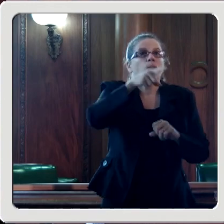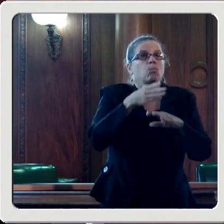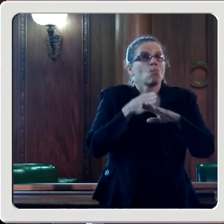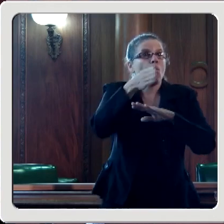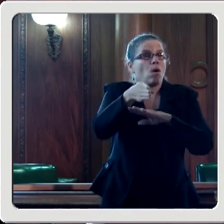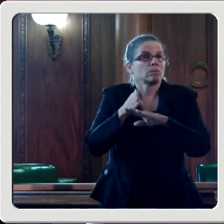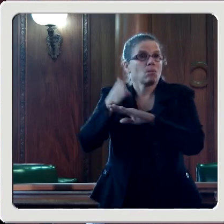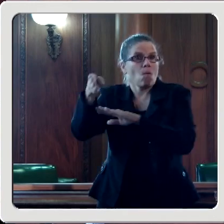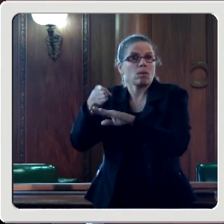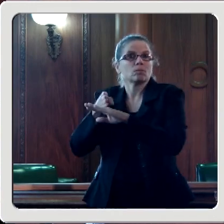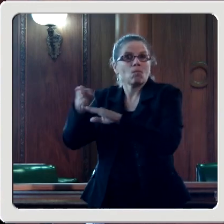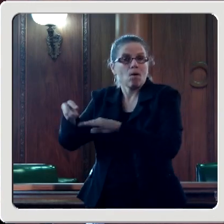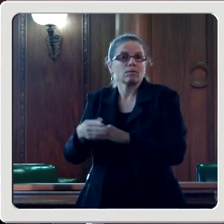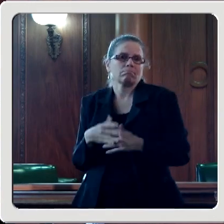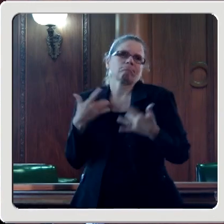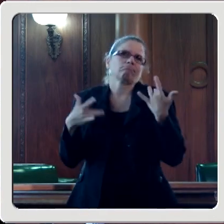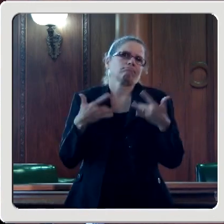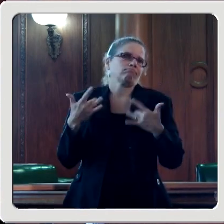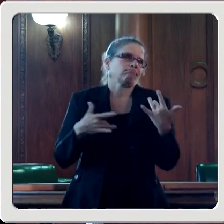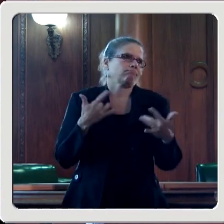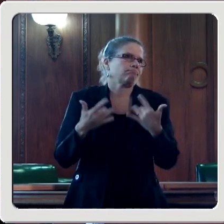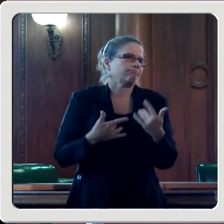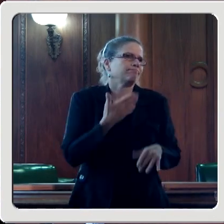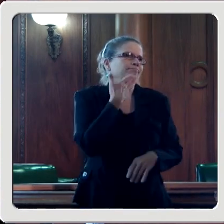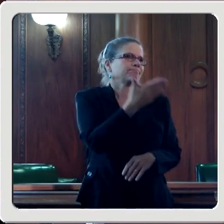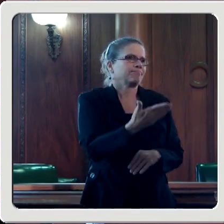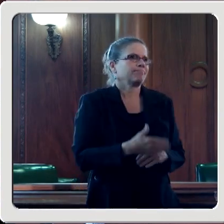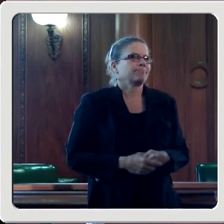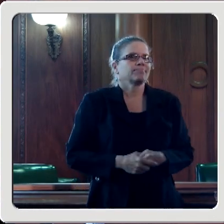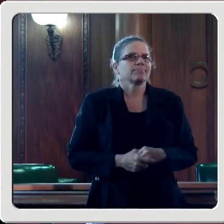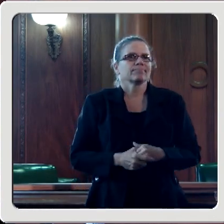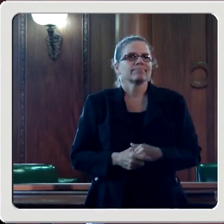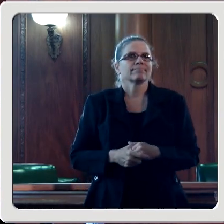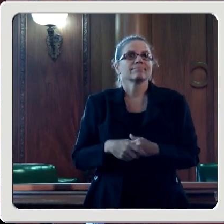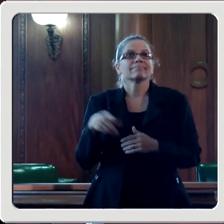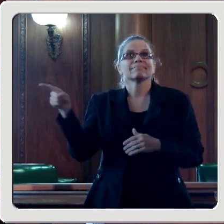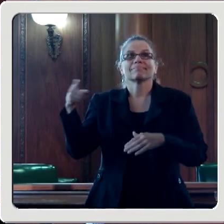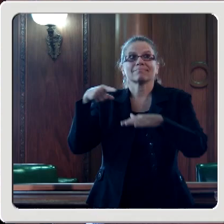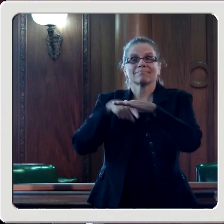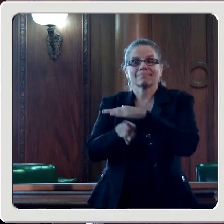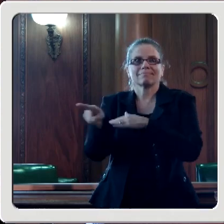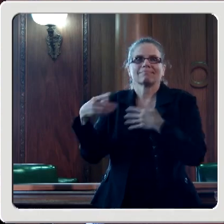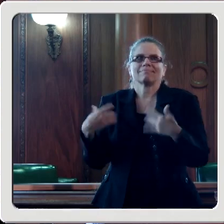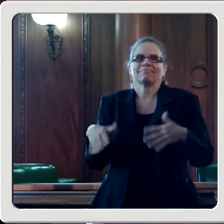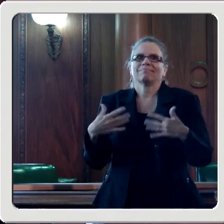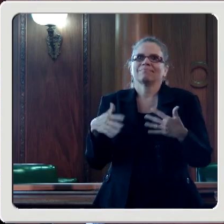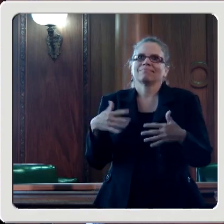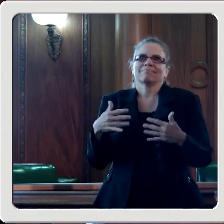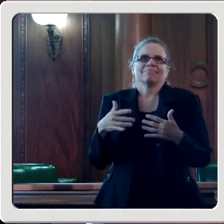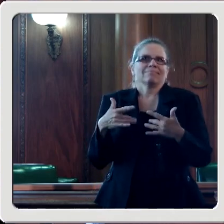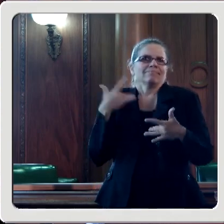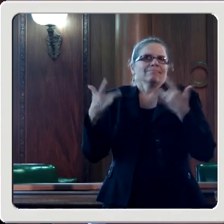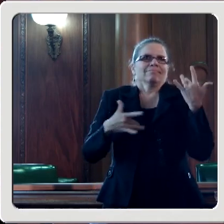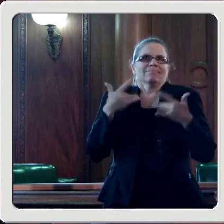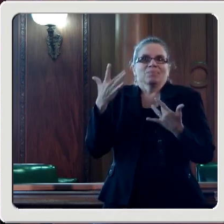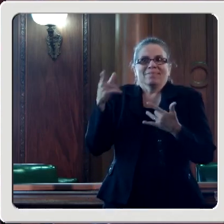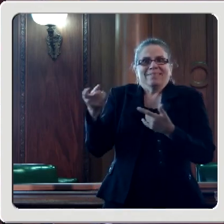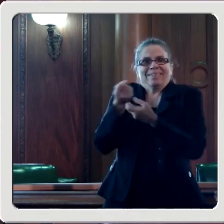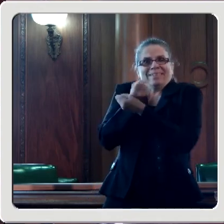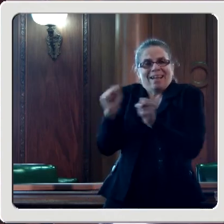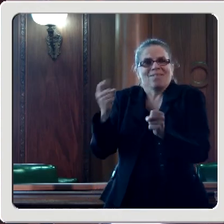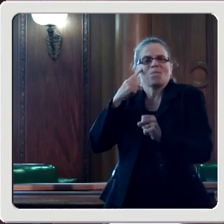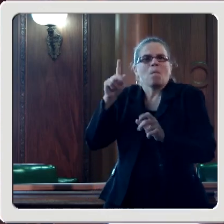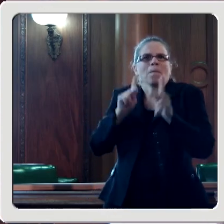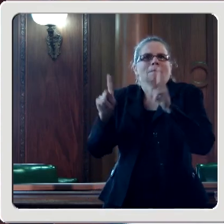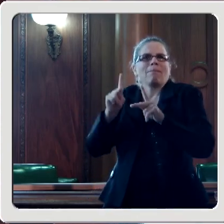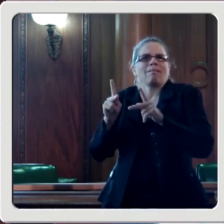Thank you, Director Signoli. Thank you again, especially for the tunnel, safe tunnel passage down underneath the tracks. You were